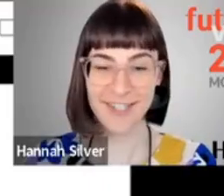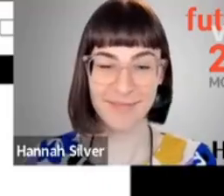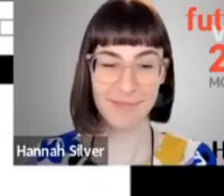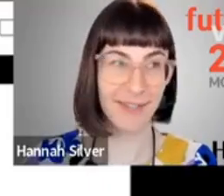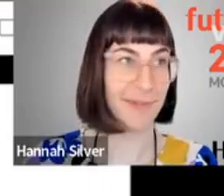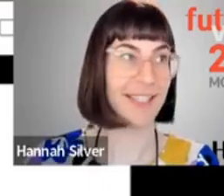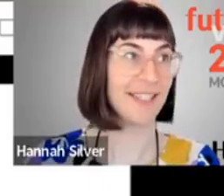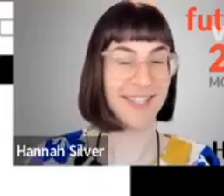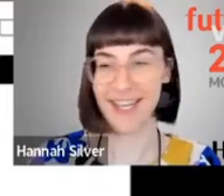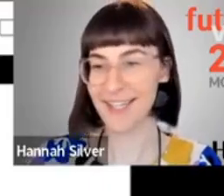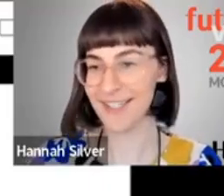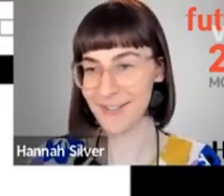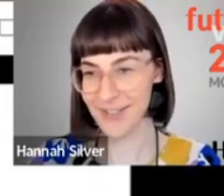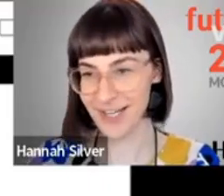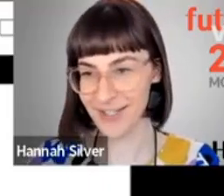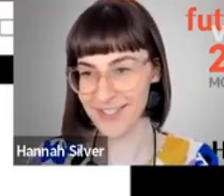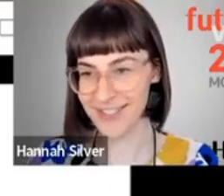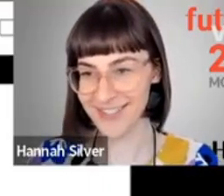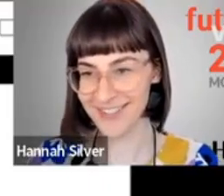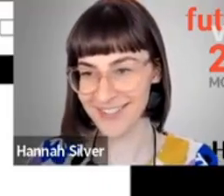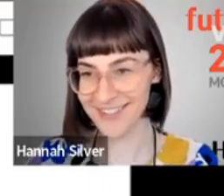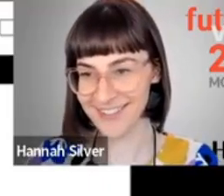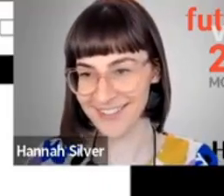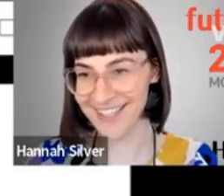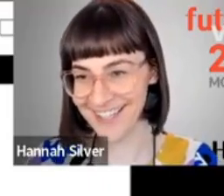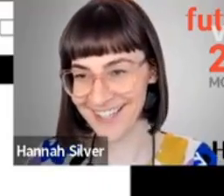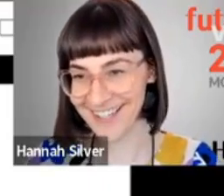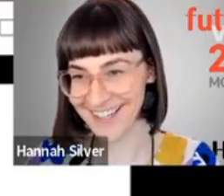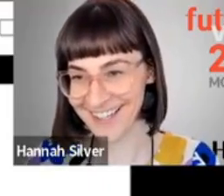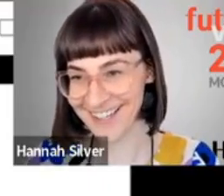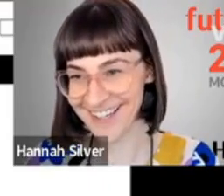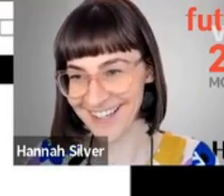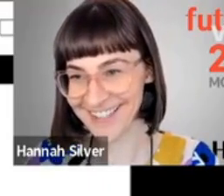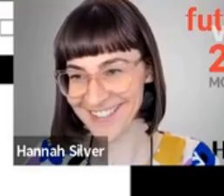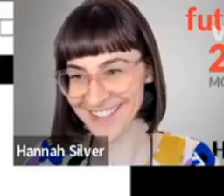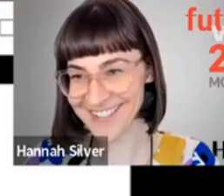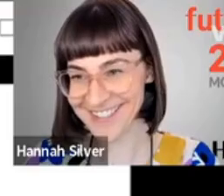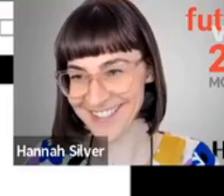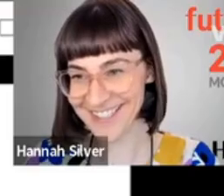my gosh, Mohammed, is that your child?